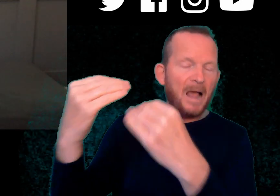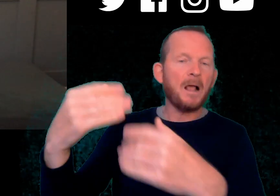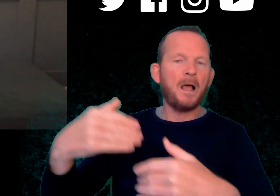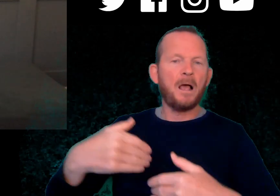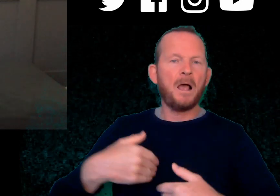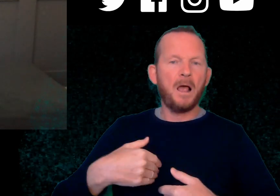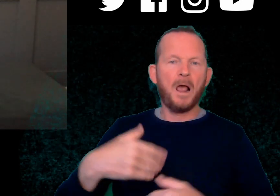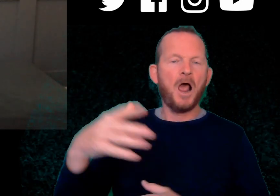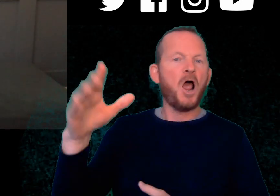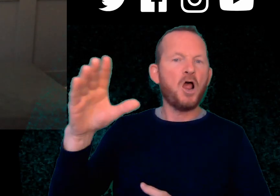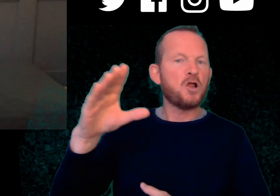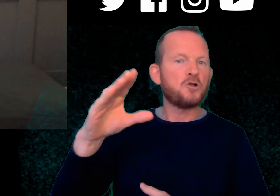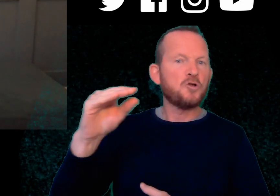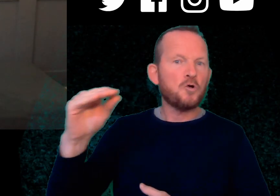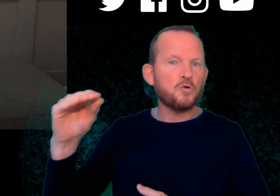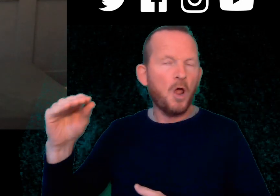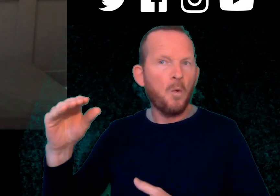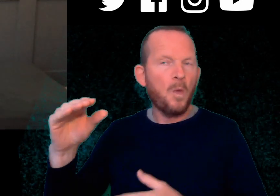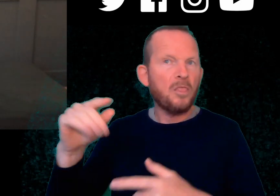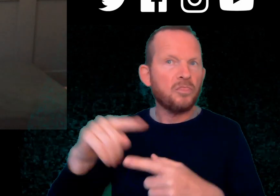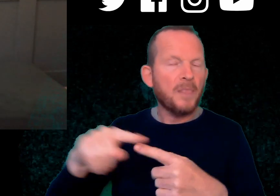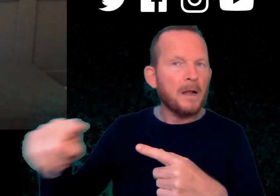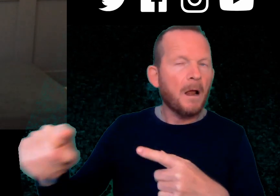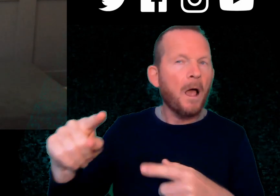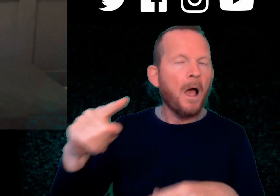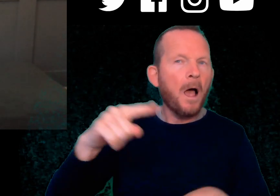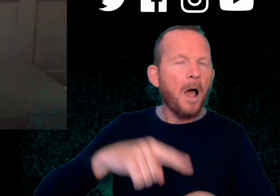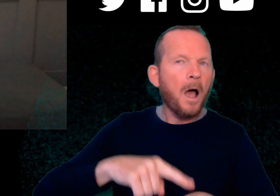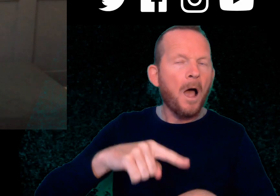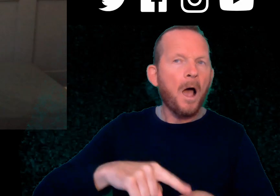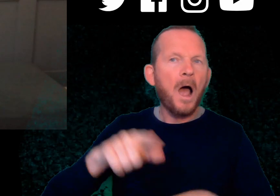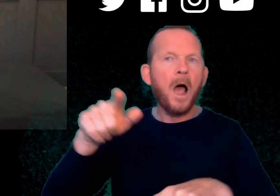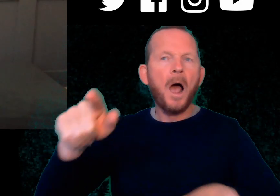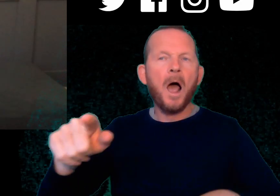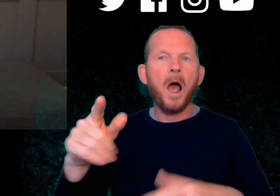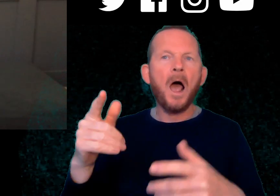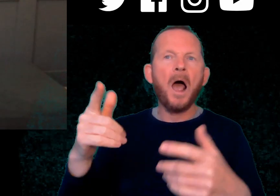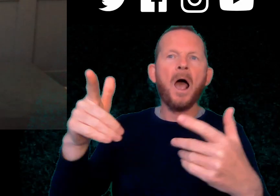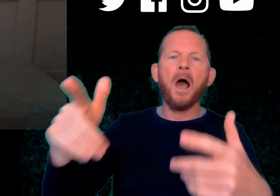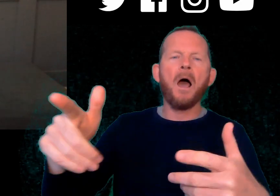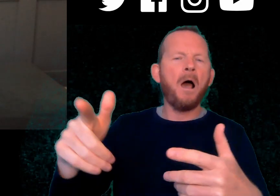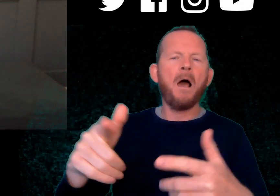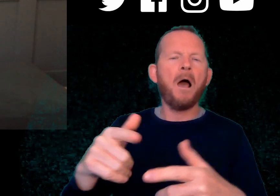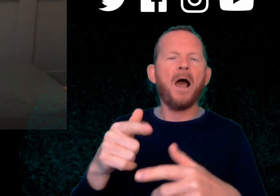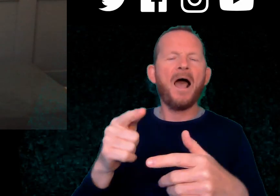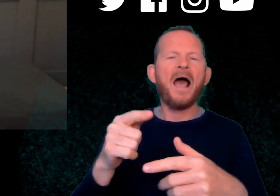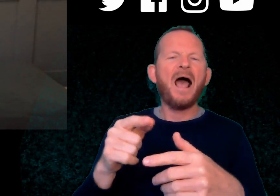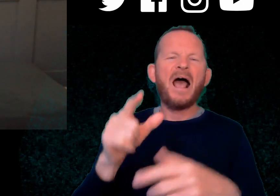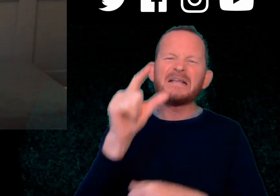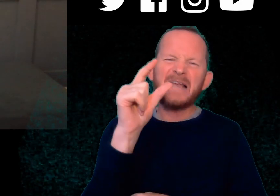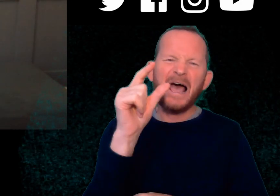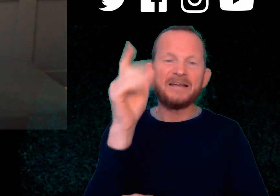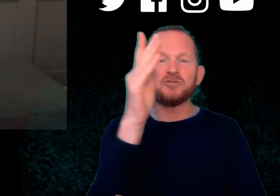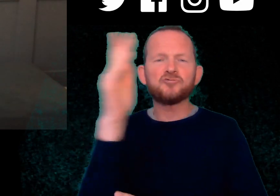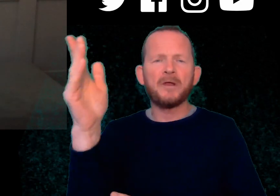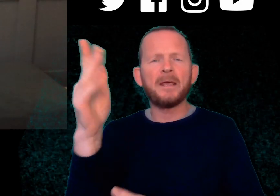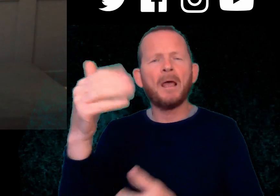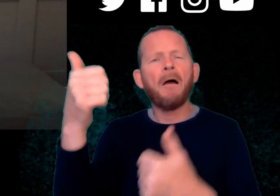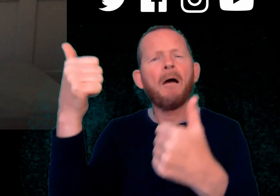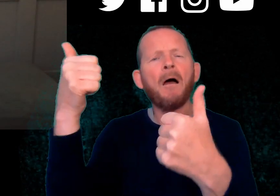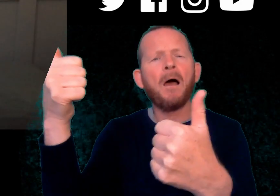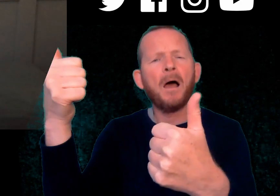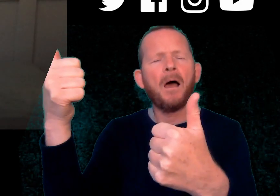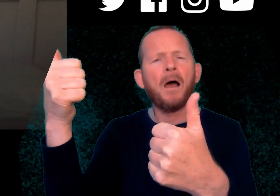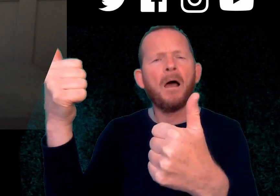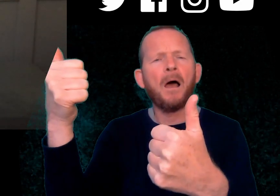lot of no's, and then Tiny Tree come in like a publishing knight in shining armour and said that they would